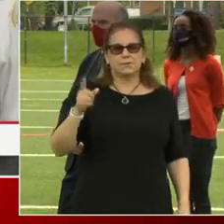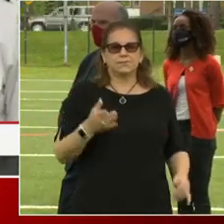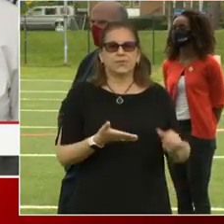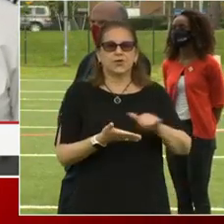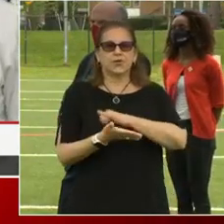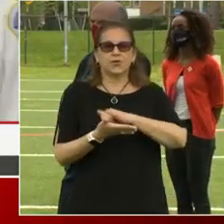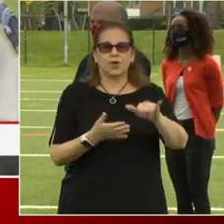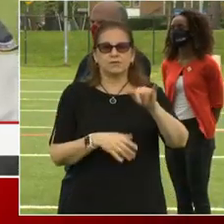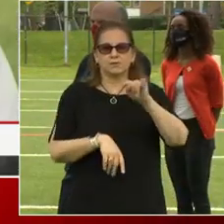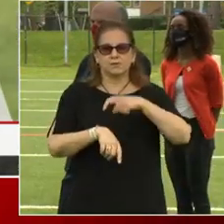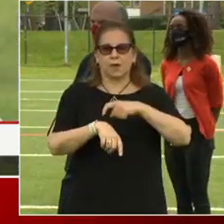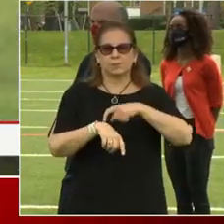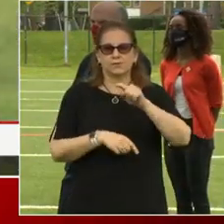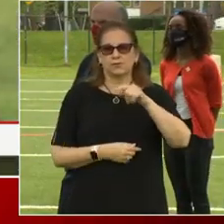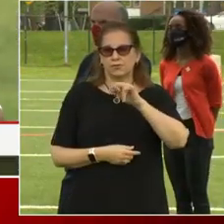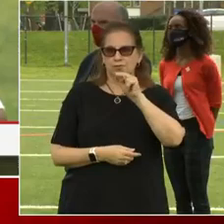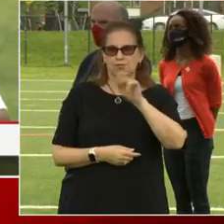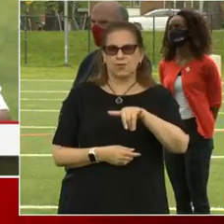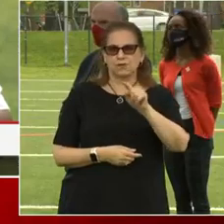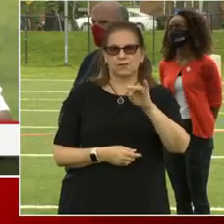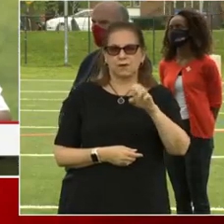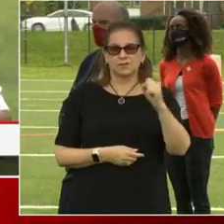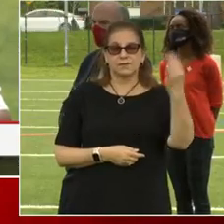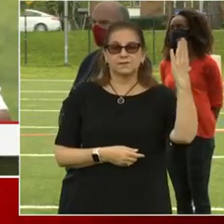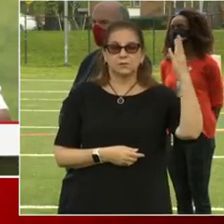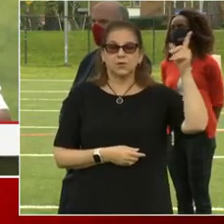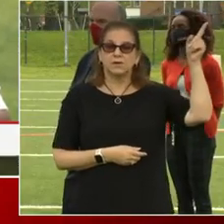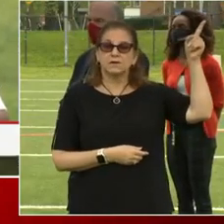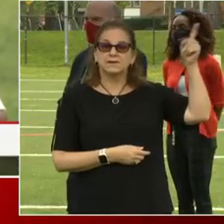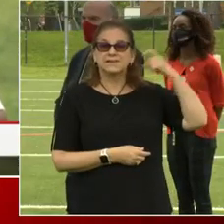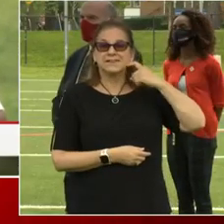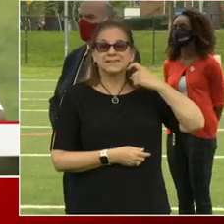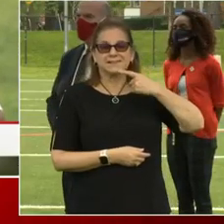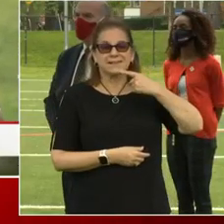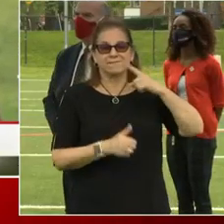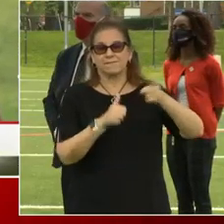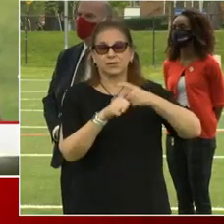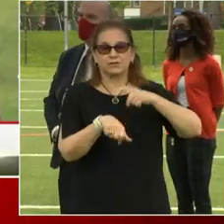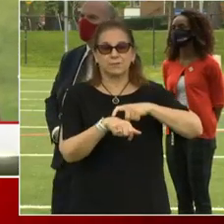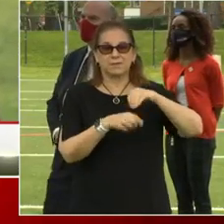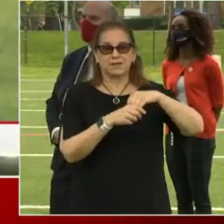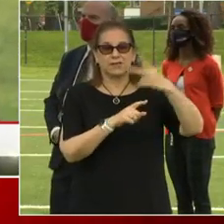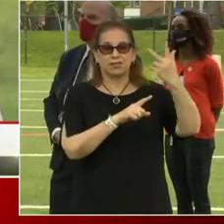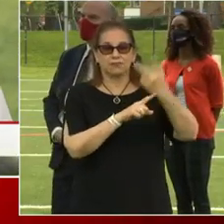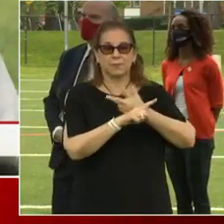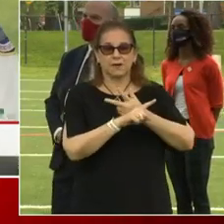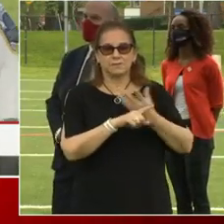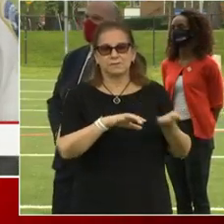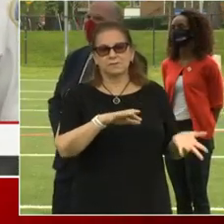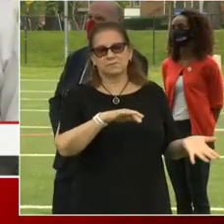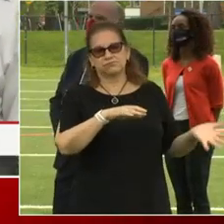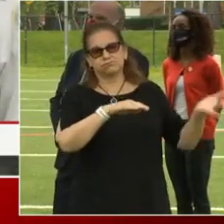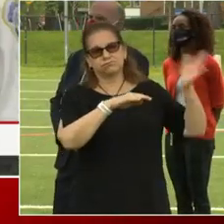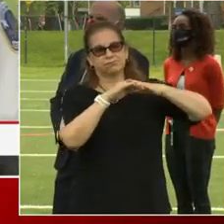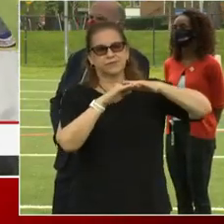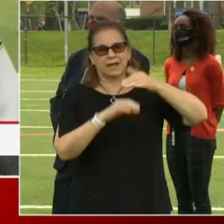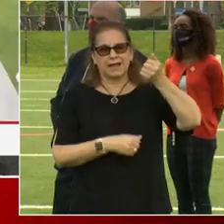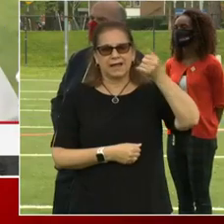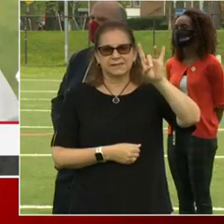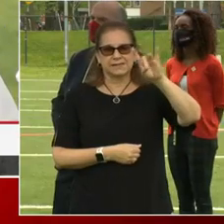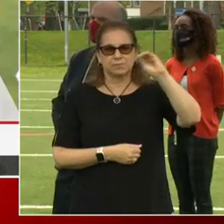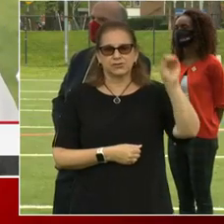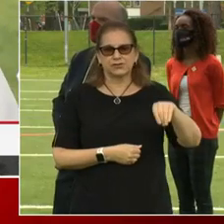this morning, that in the first 3 months of this year, homicides are up 18%